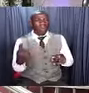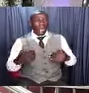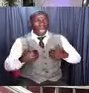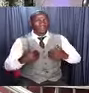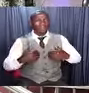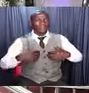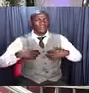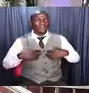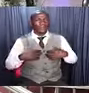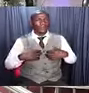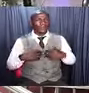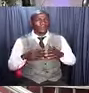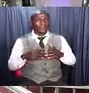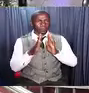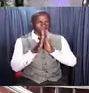Everyone, their joy